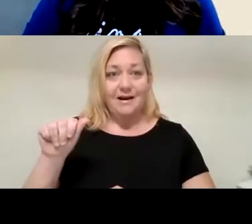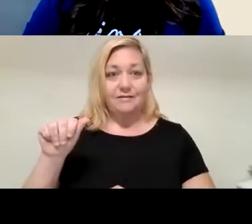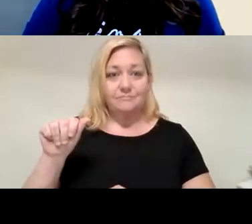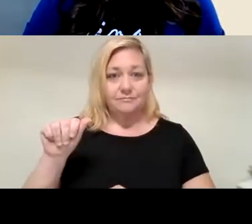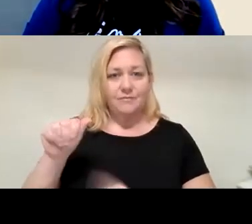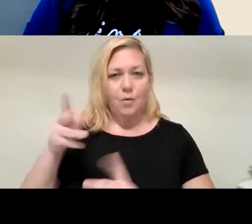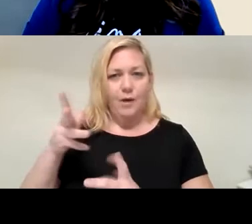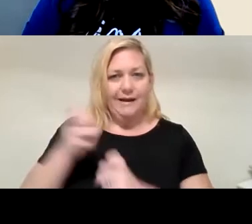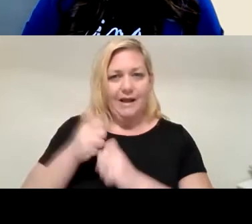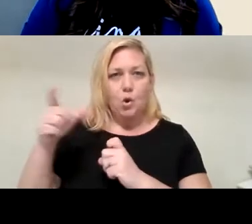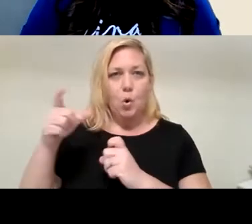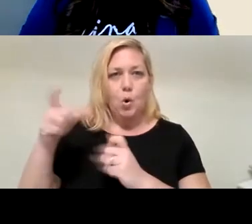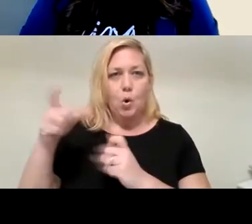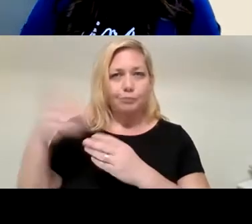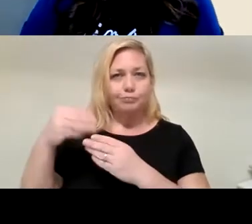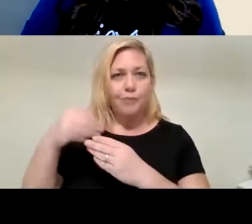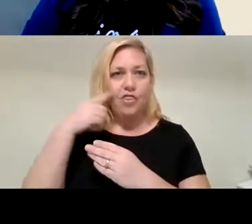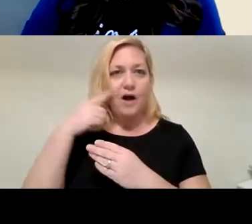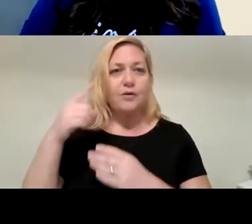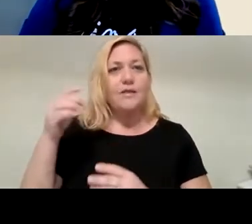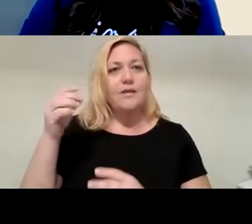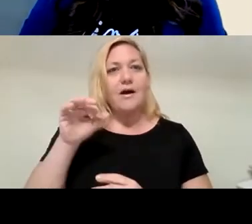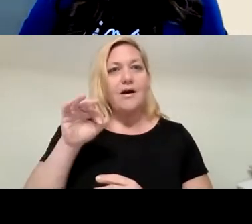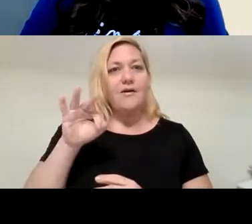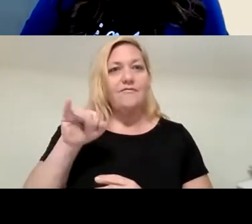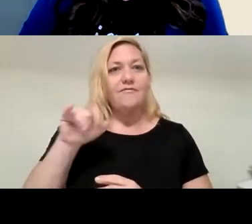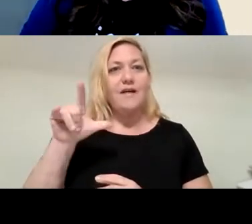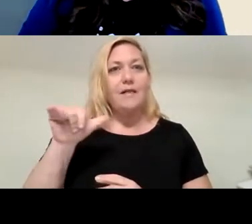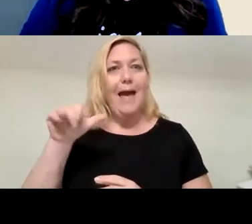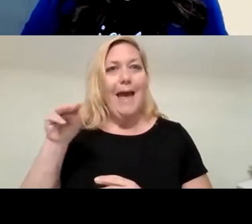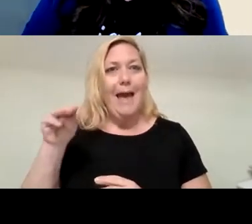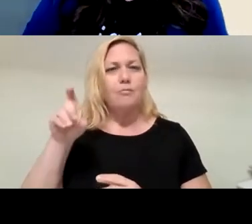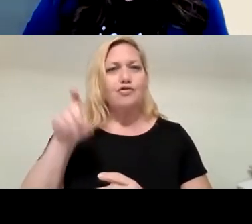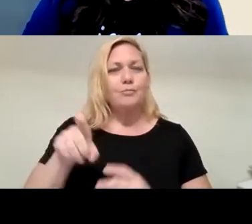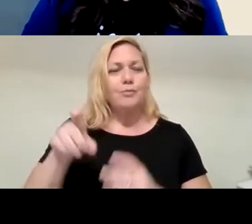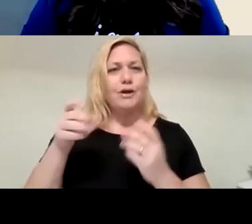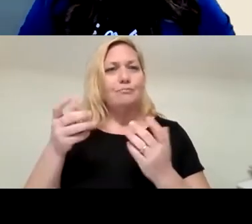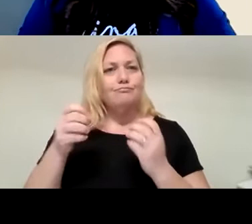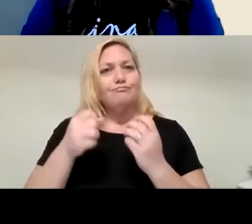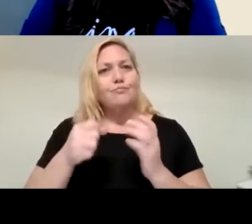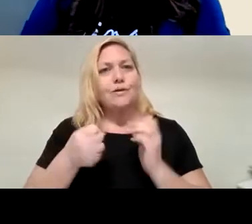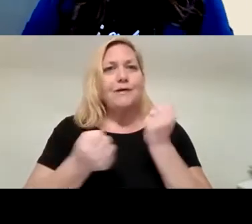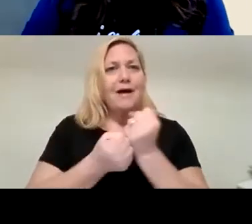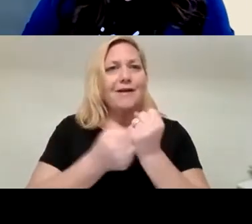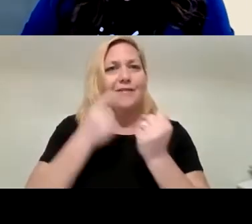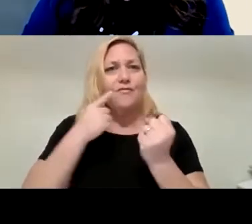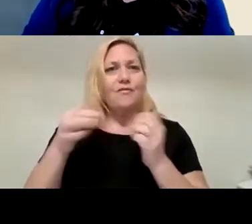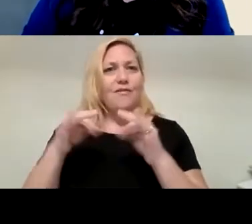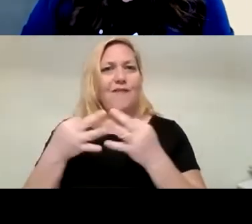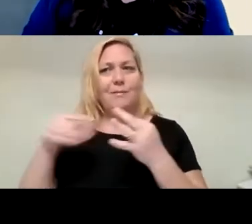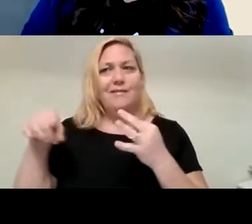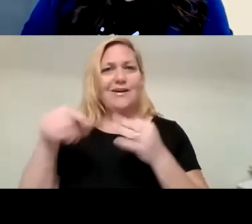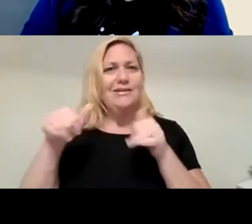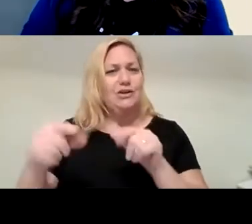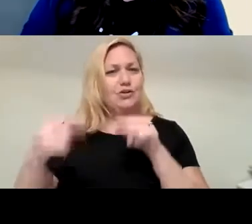get your thoughts on what the Phil-Am community should be advocating for in the state of for our families that are still struggling during this pandemic,